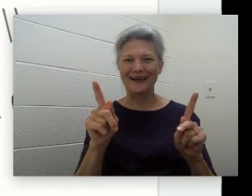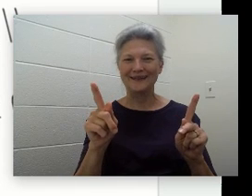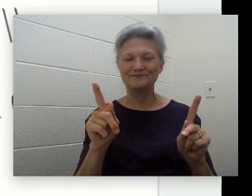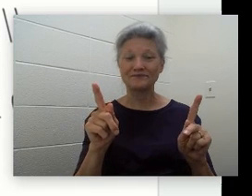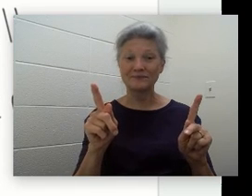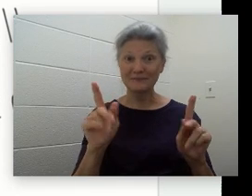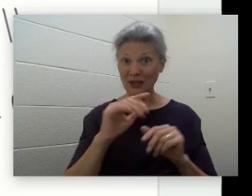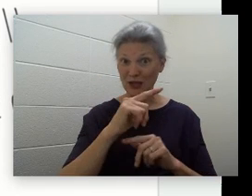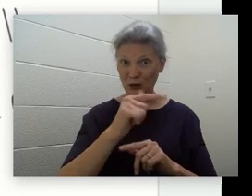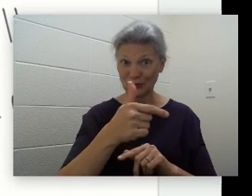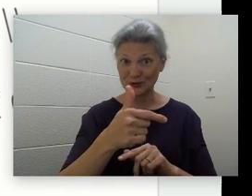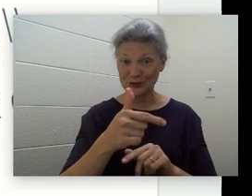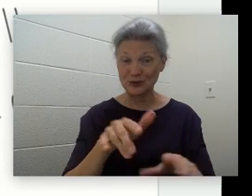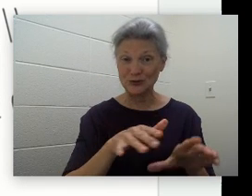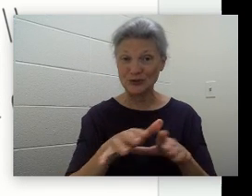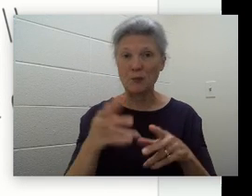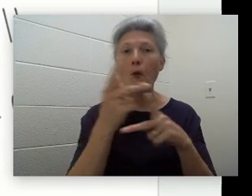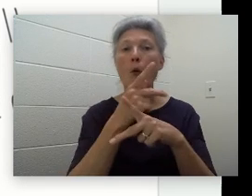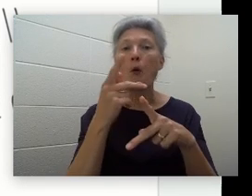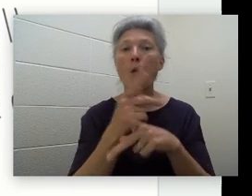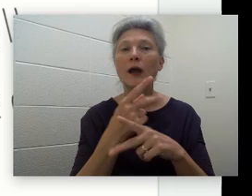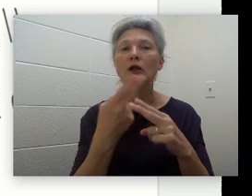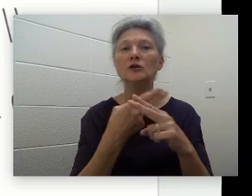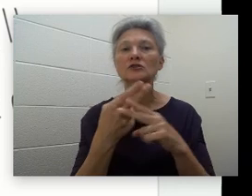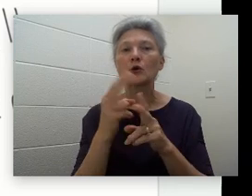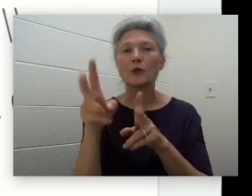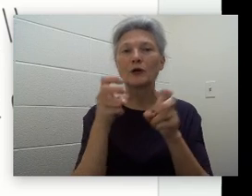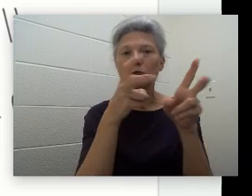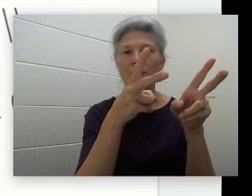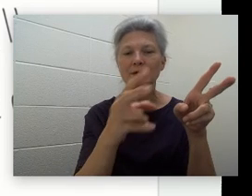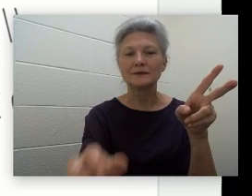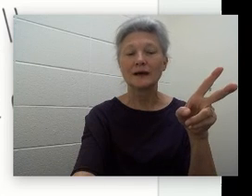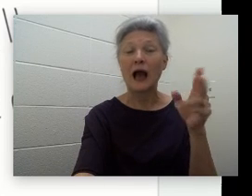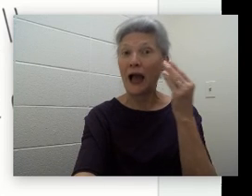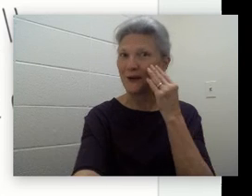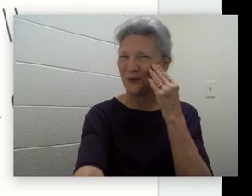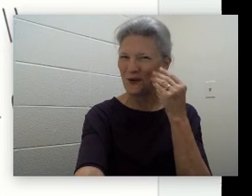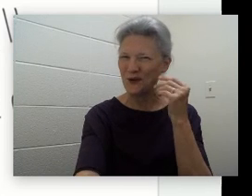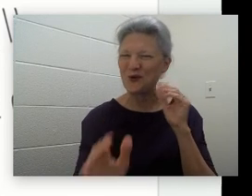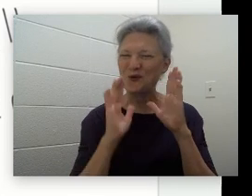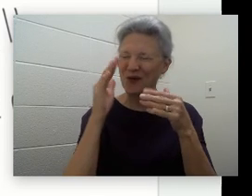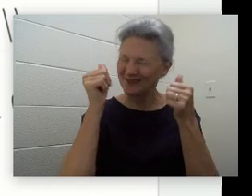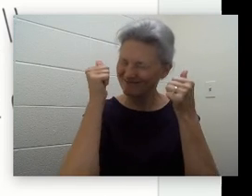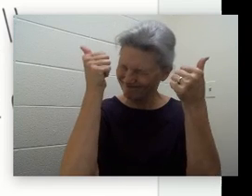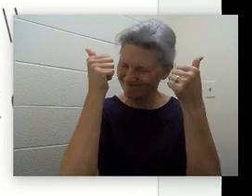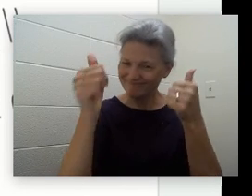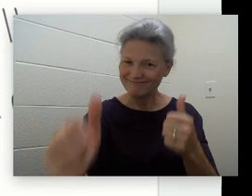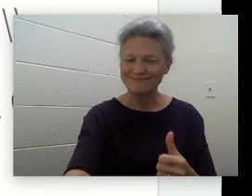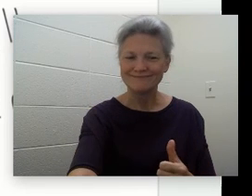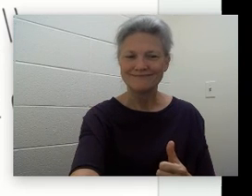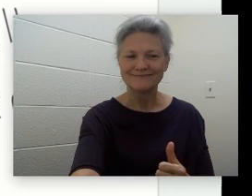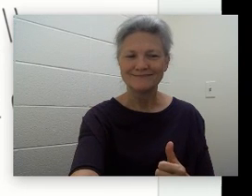guys, it's your turn to do some multiplication using regrouping. I know you guys are going to rock this.